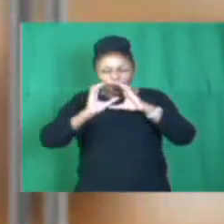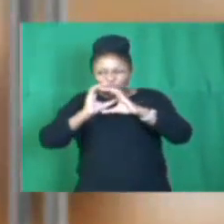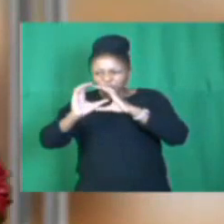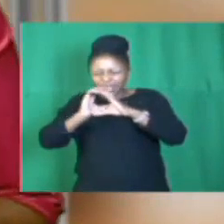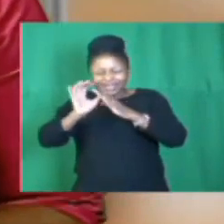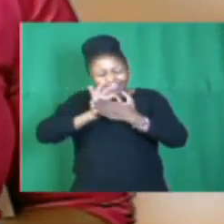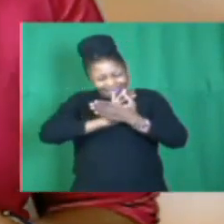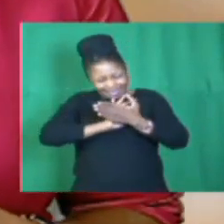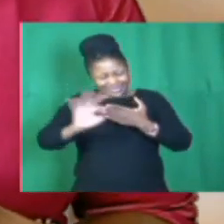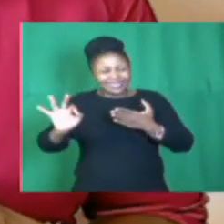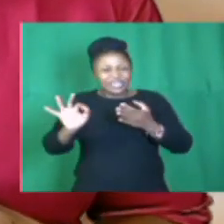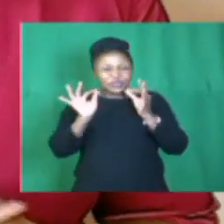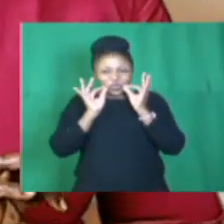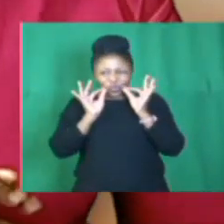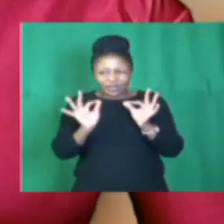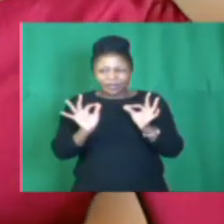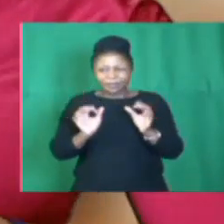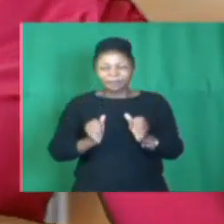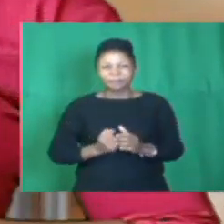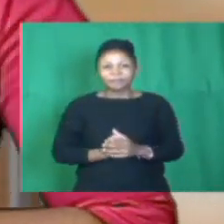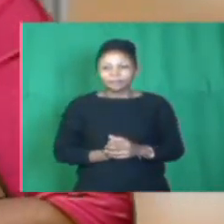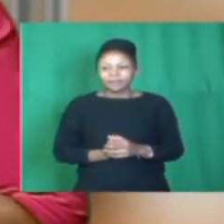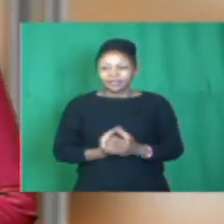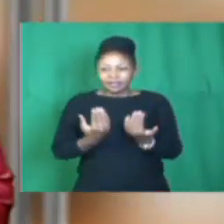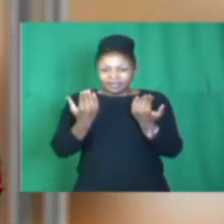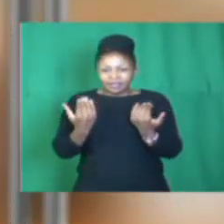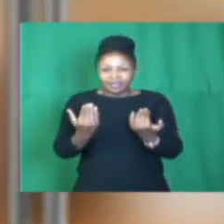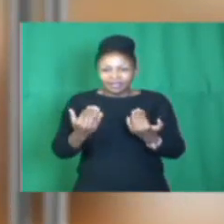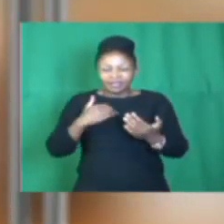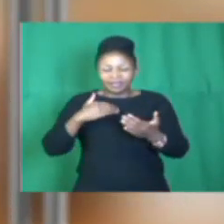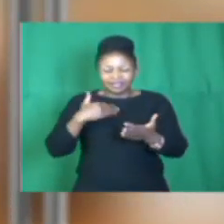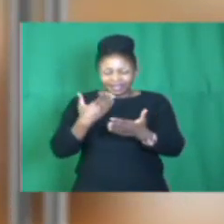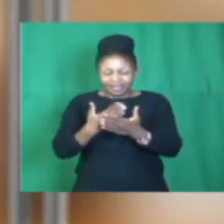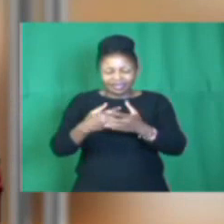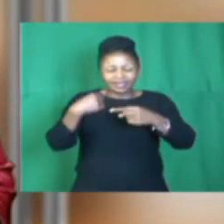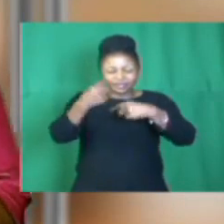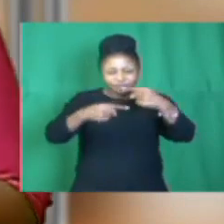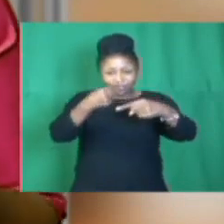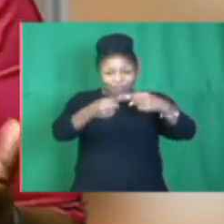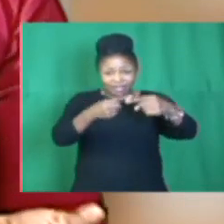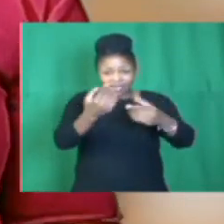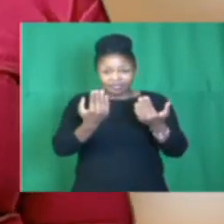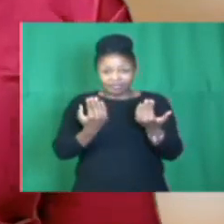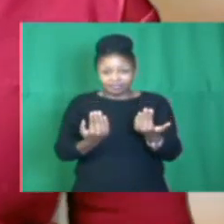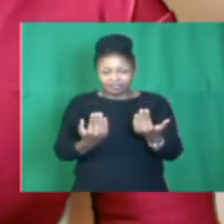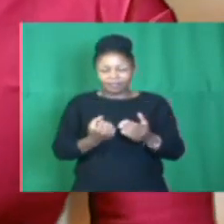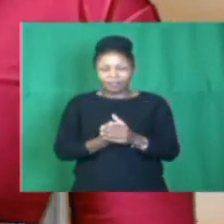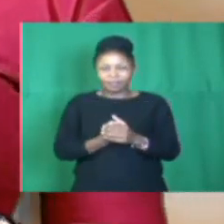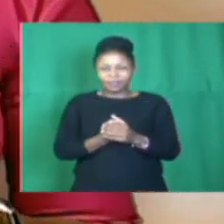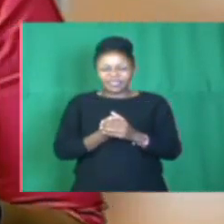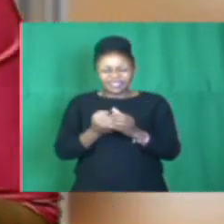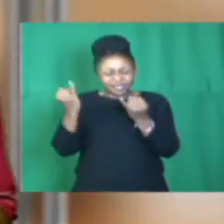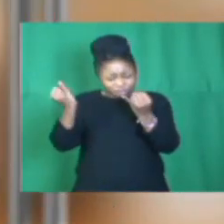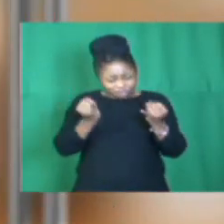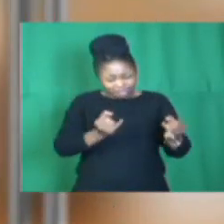appropriately. I'm sorry, dear Len. Let us now continue. My introduction will start with defining